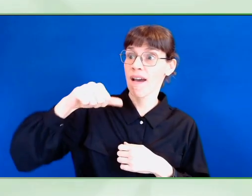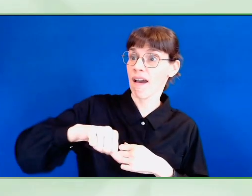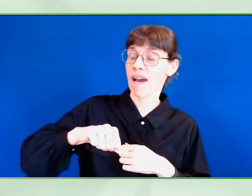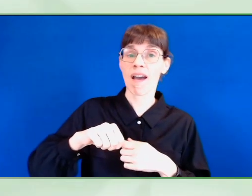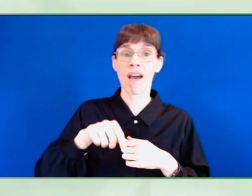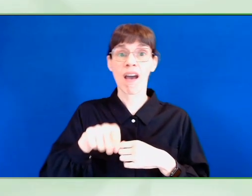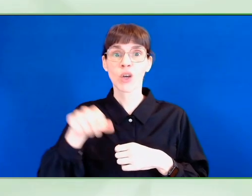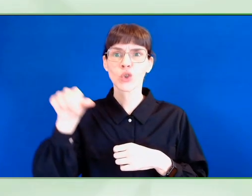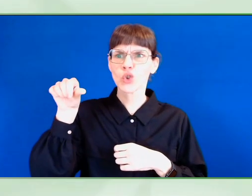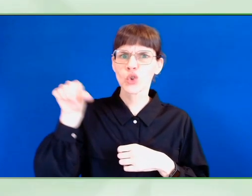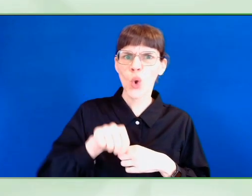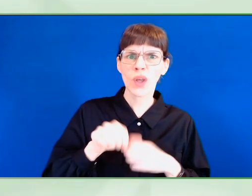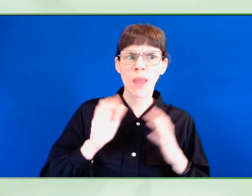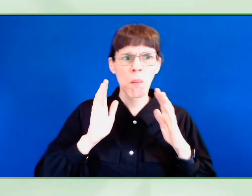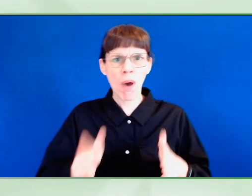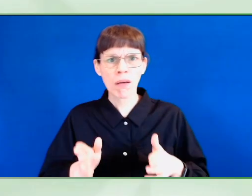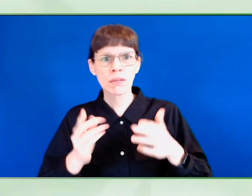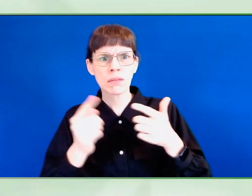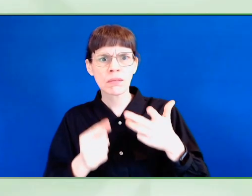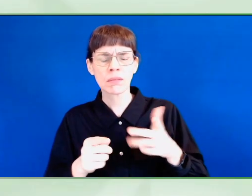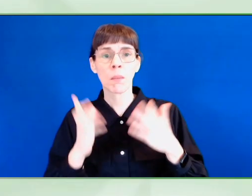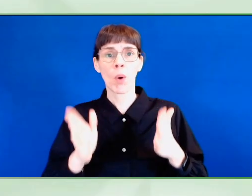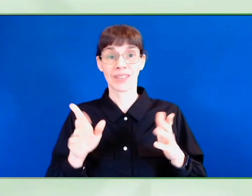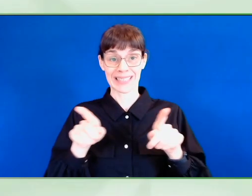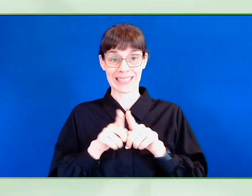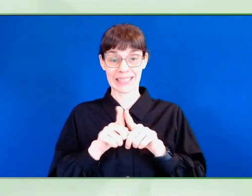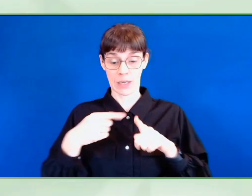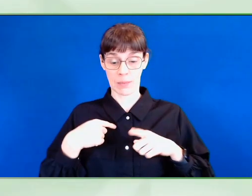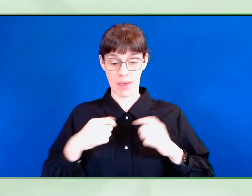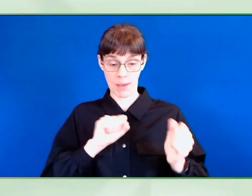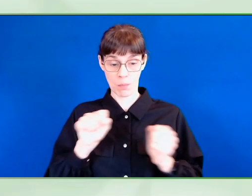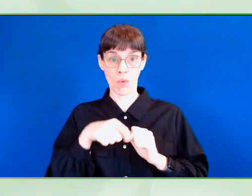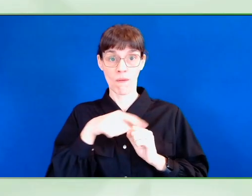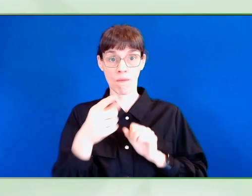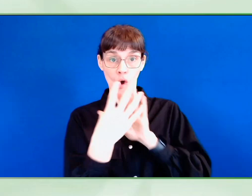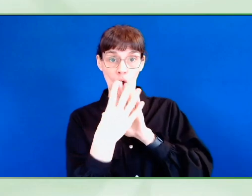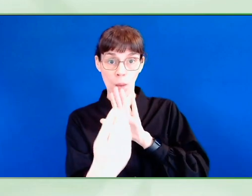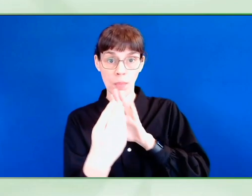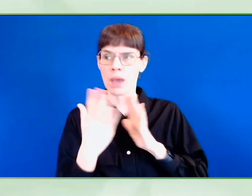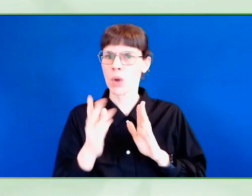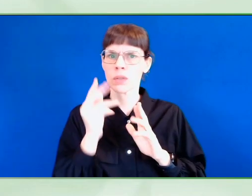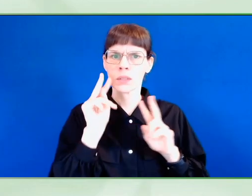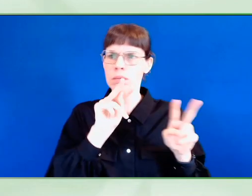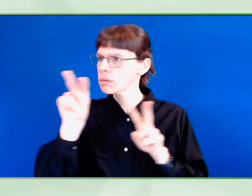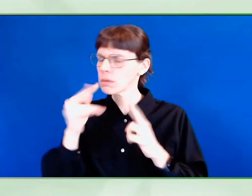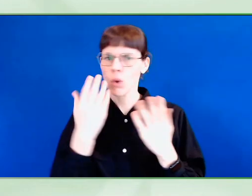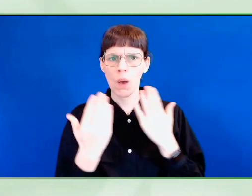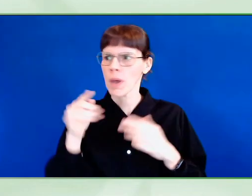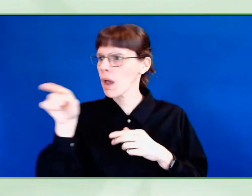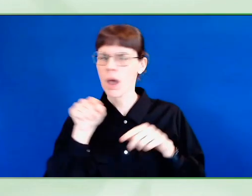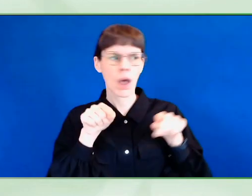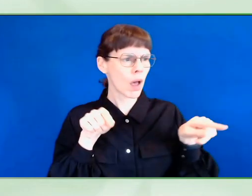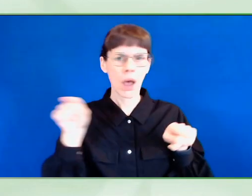don't need to look like I look when I'm moving. You don't have to look around the room and compare yourself to anybody else in the way that they are